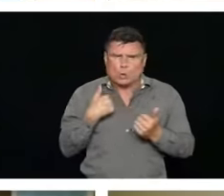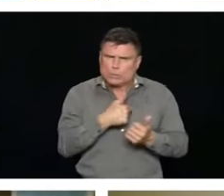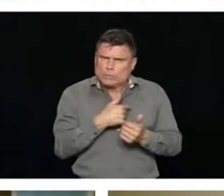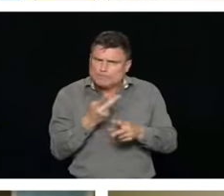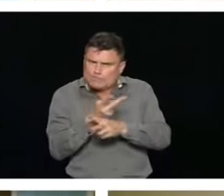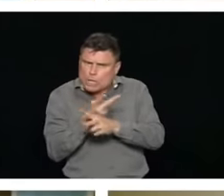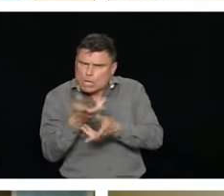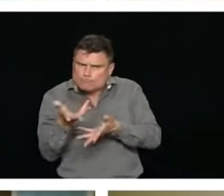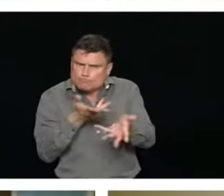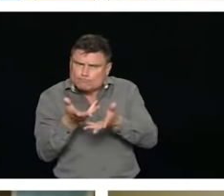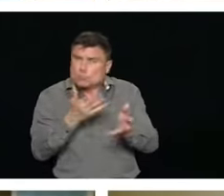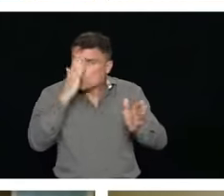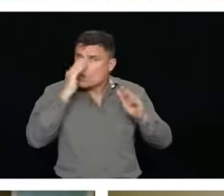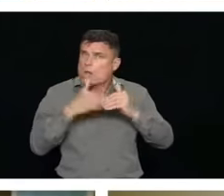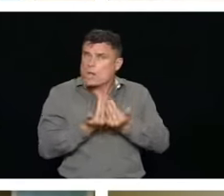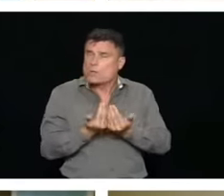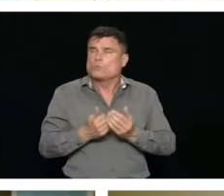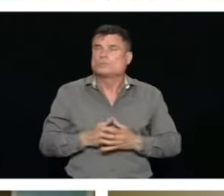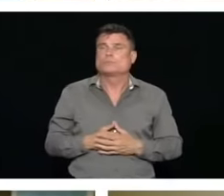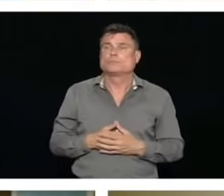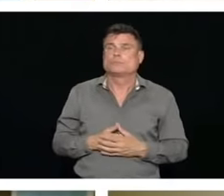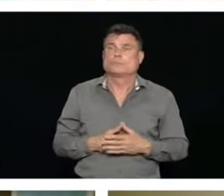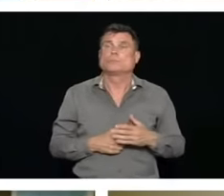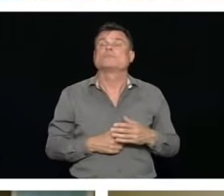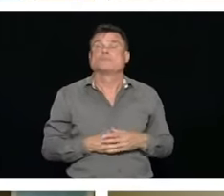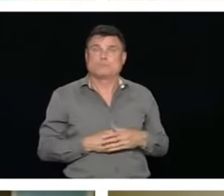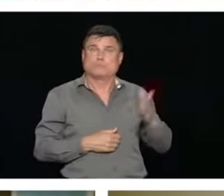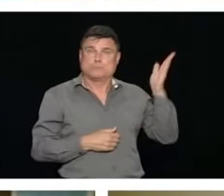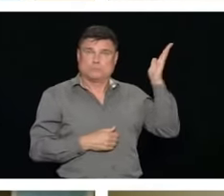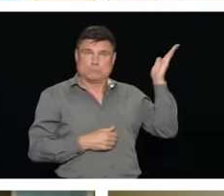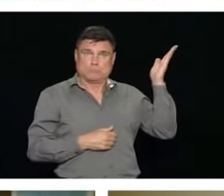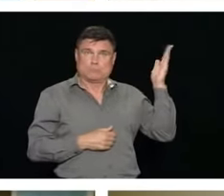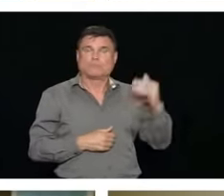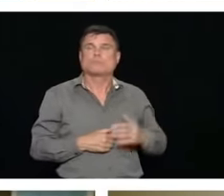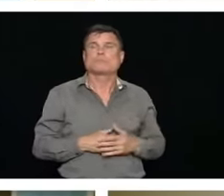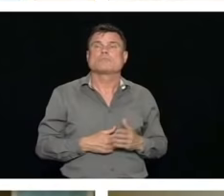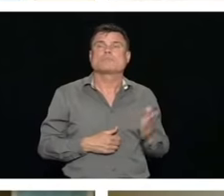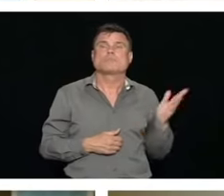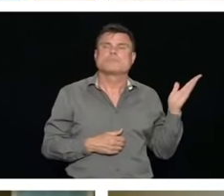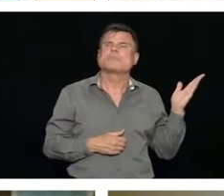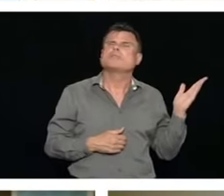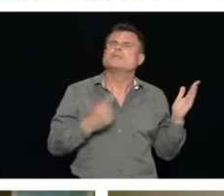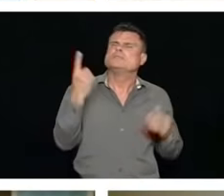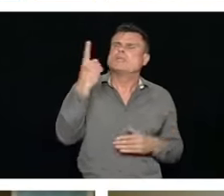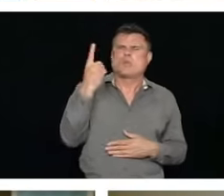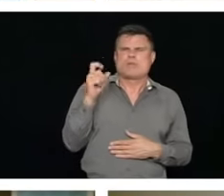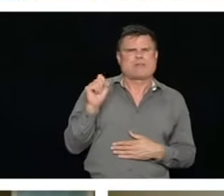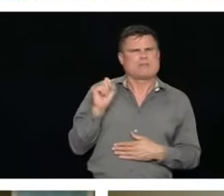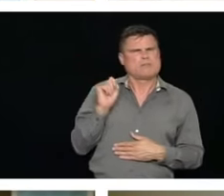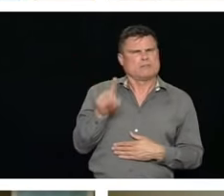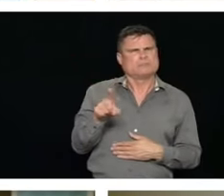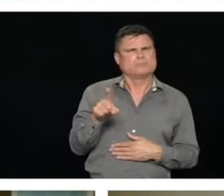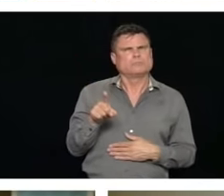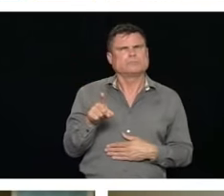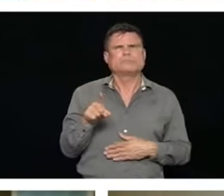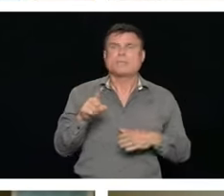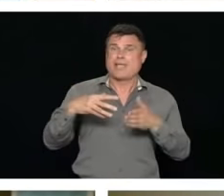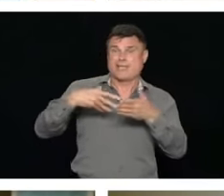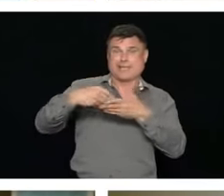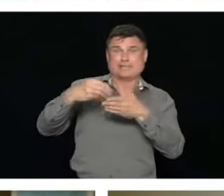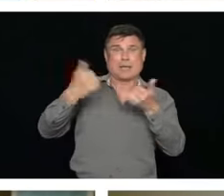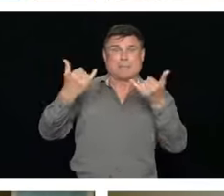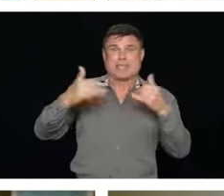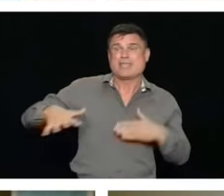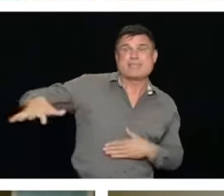the playground equipment after June 1st? Dr. Grineau, can you maybe take that? Yes, absolutely.